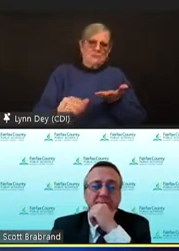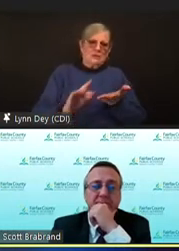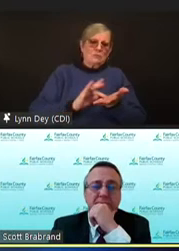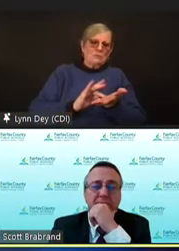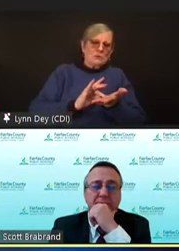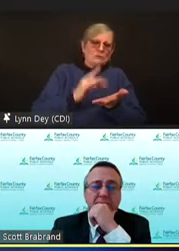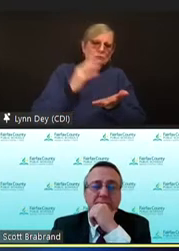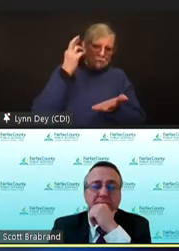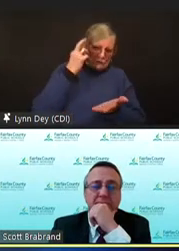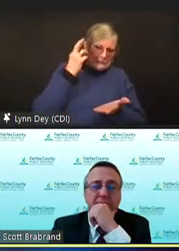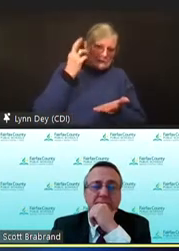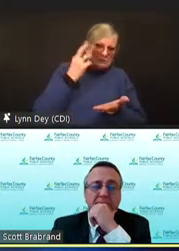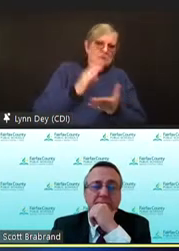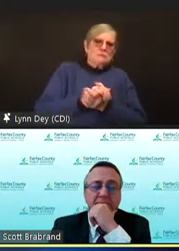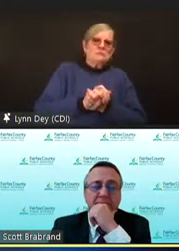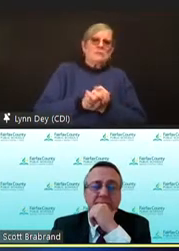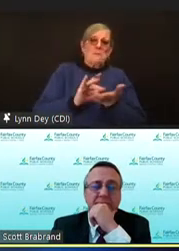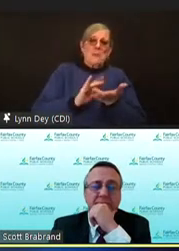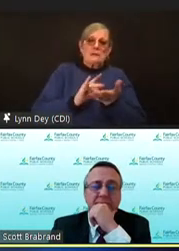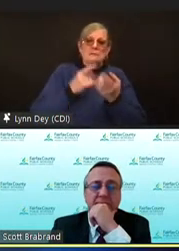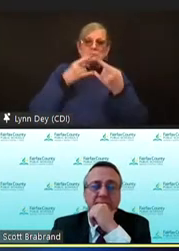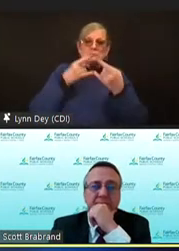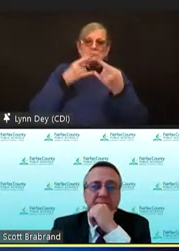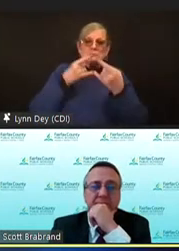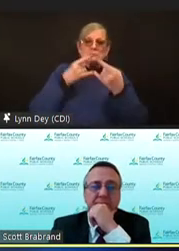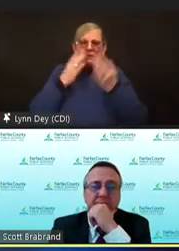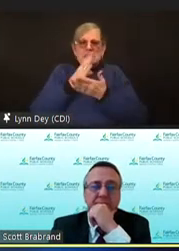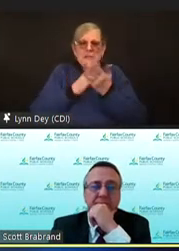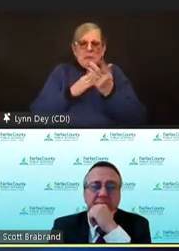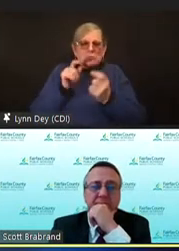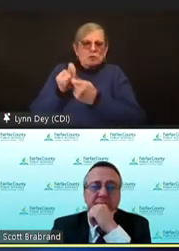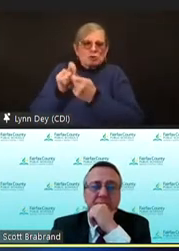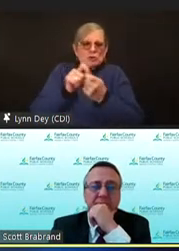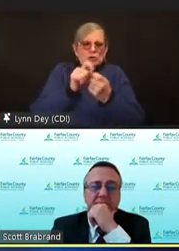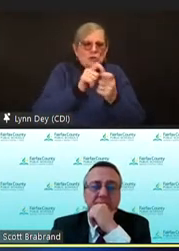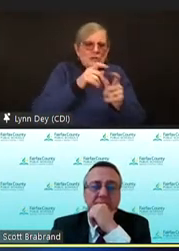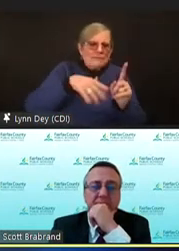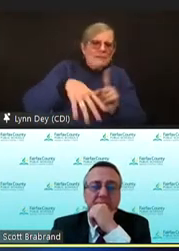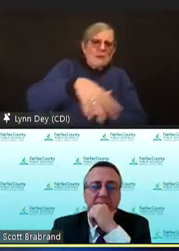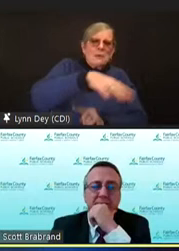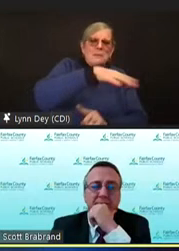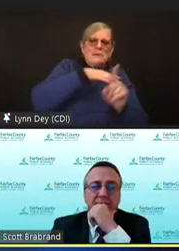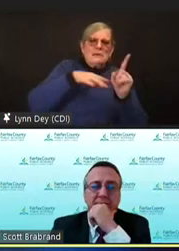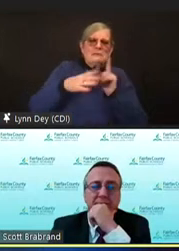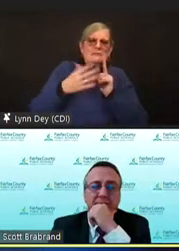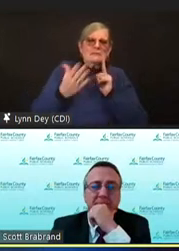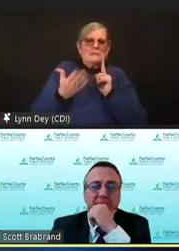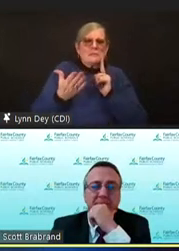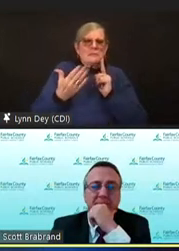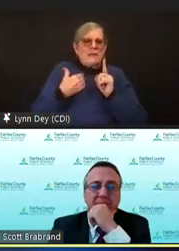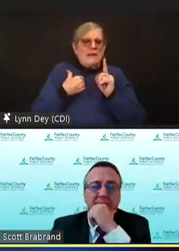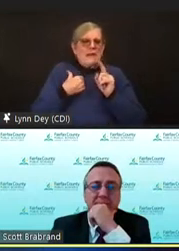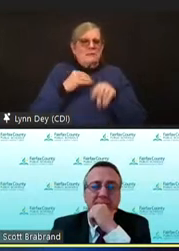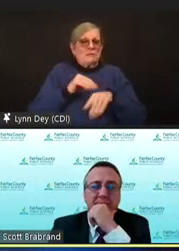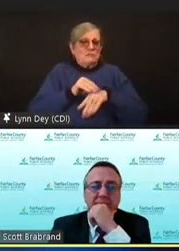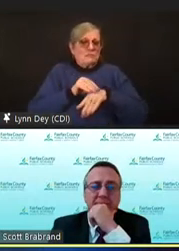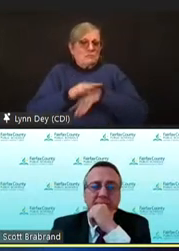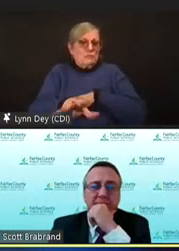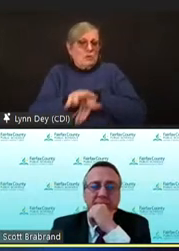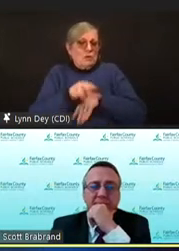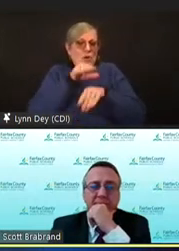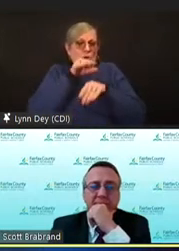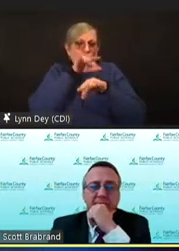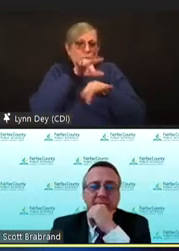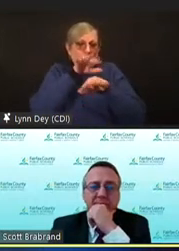in environments in which there is more likely to have some transmission or droplets exchange. But by and large,